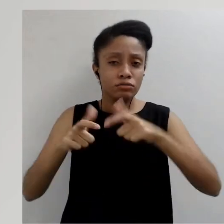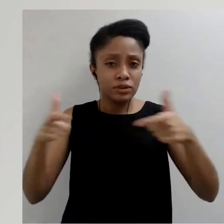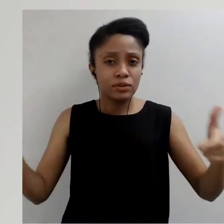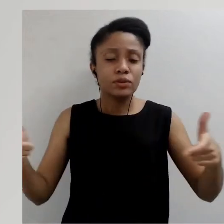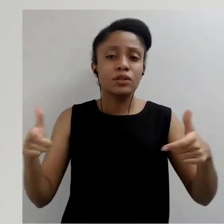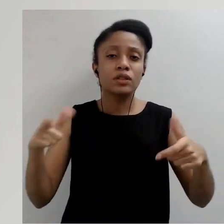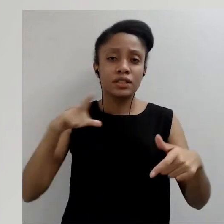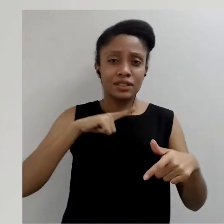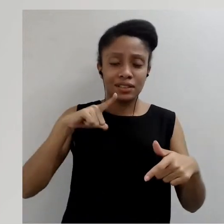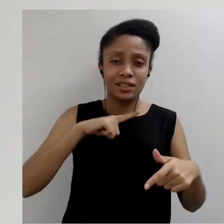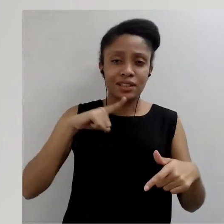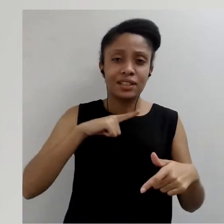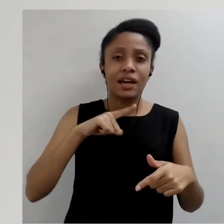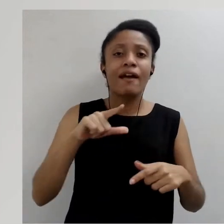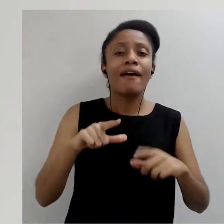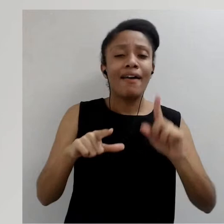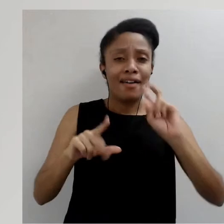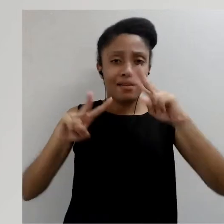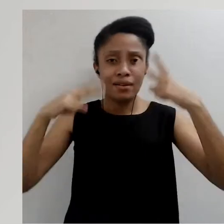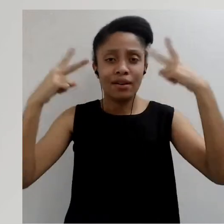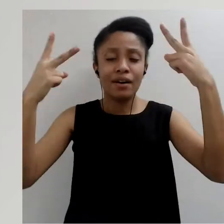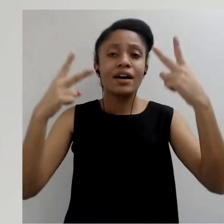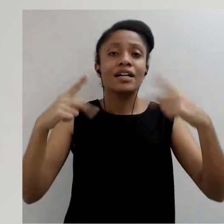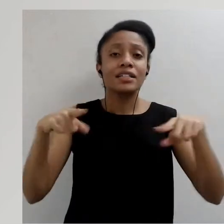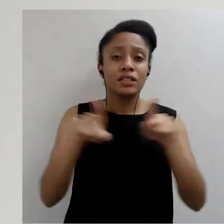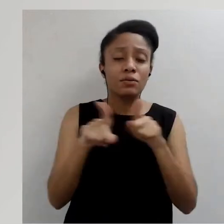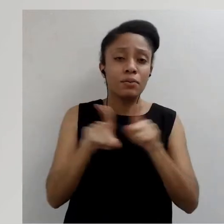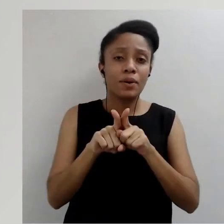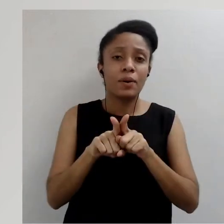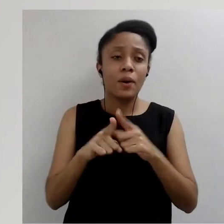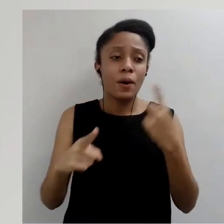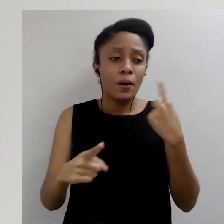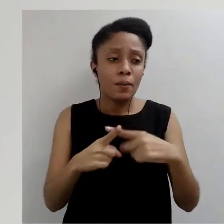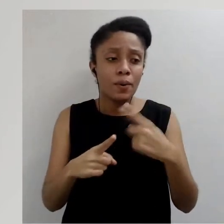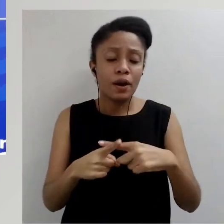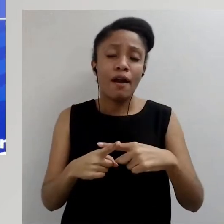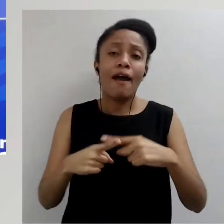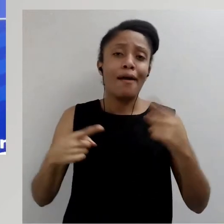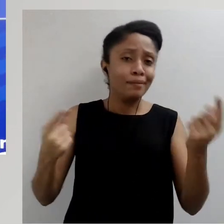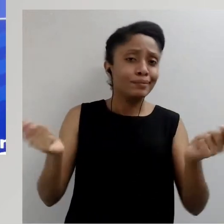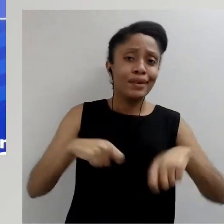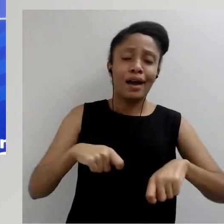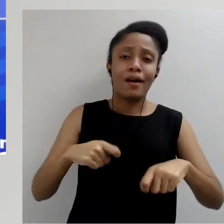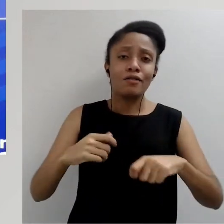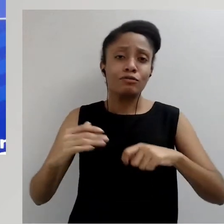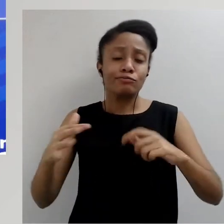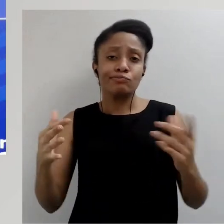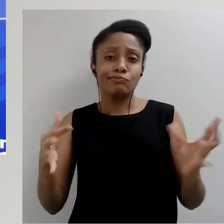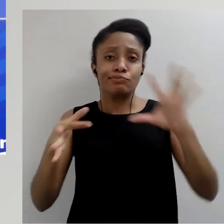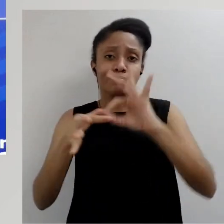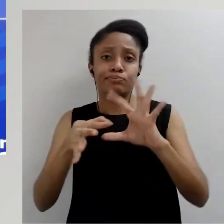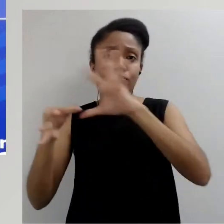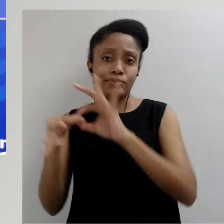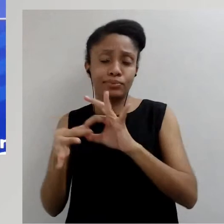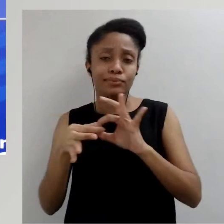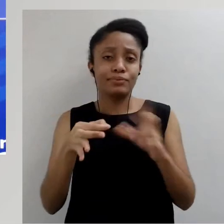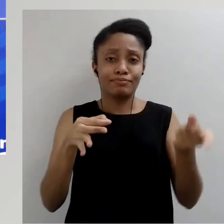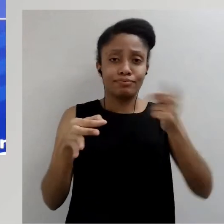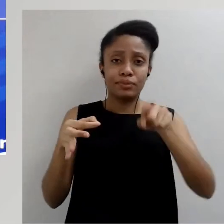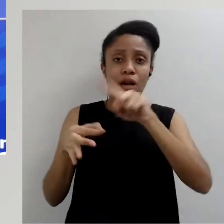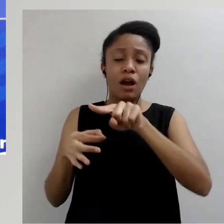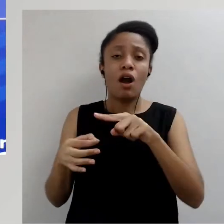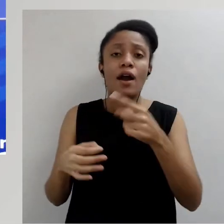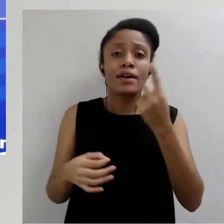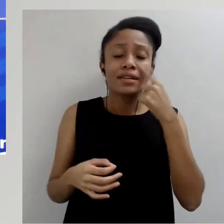think about the sailings and the online services. One thing brings the other. In the